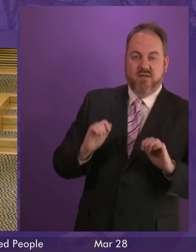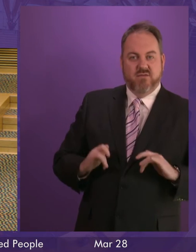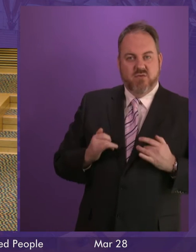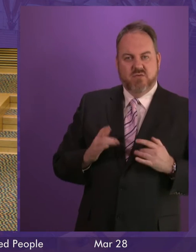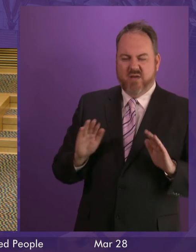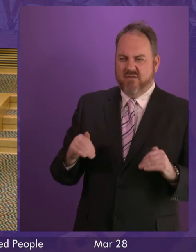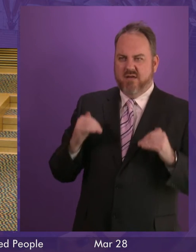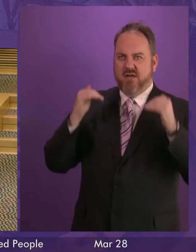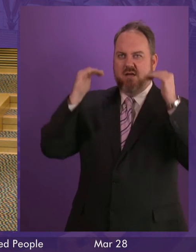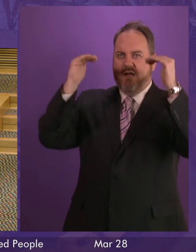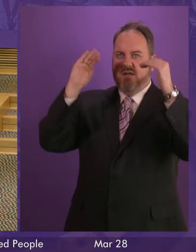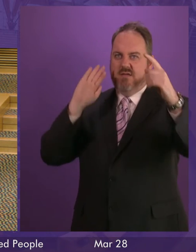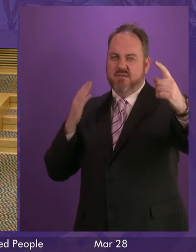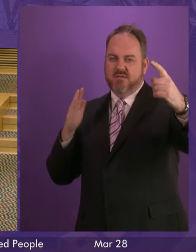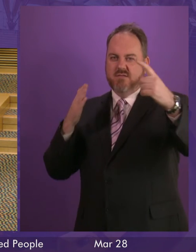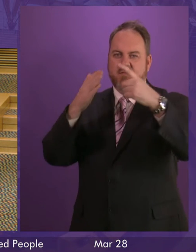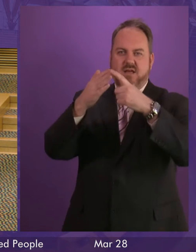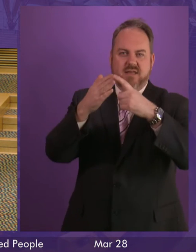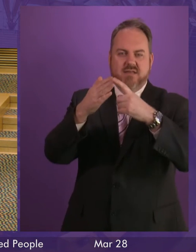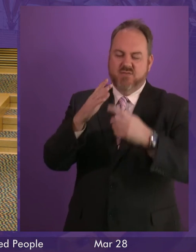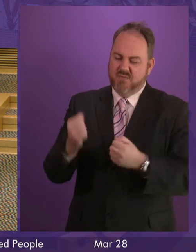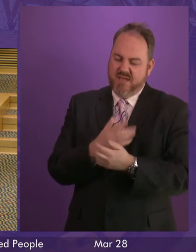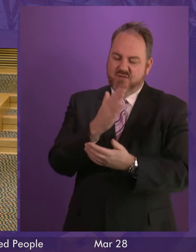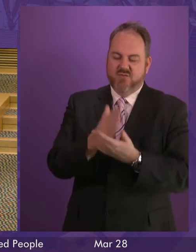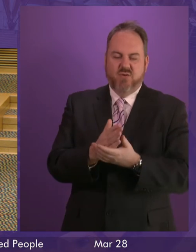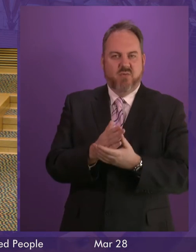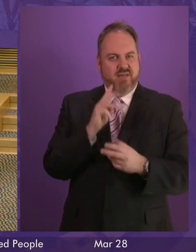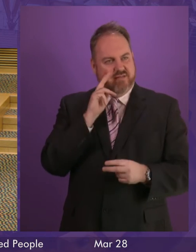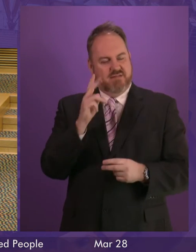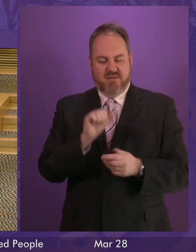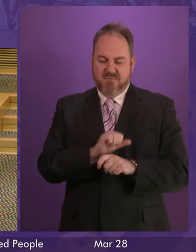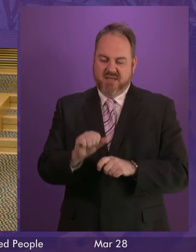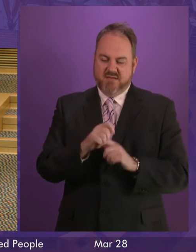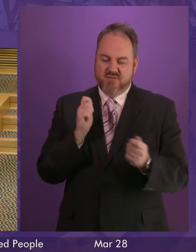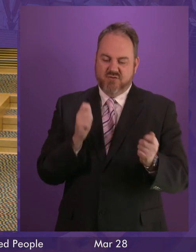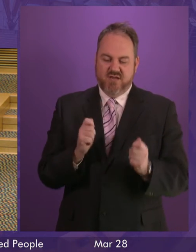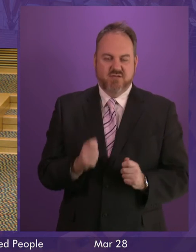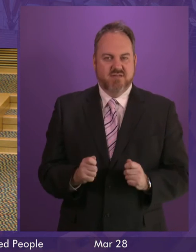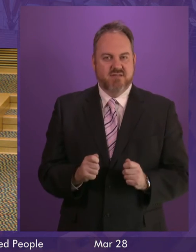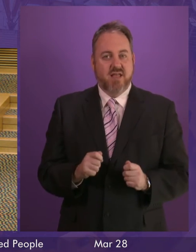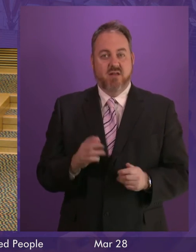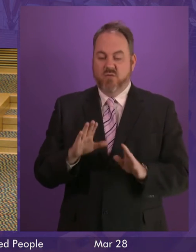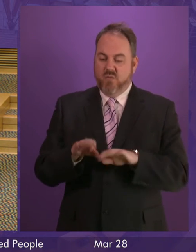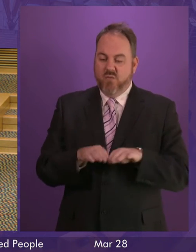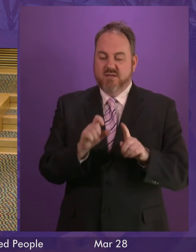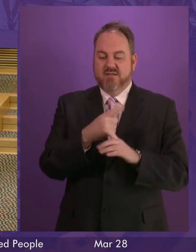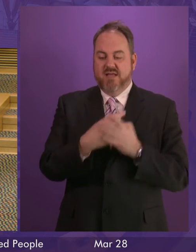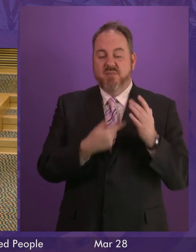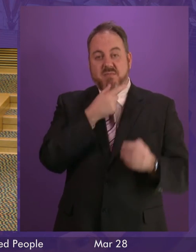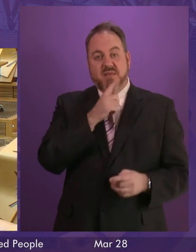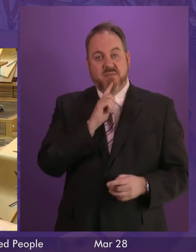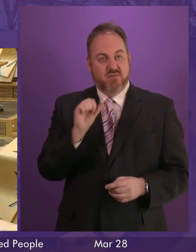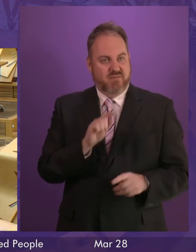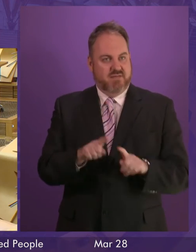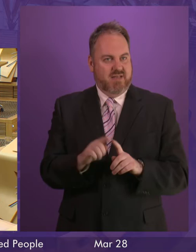high ambitions, presiding officer, for the changes we want to see and disabled people have the right to know less. I move the motion in my name.